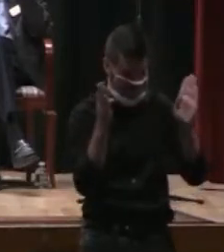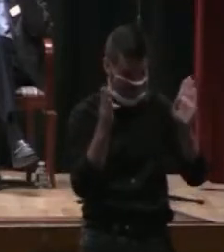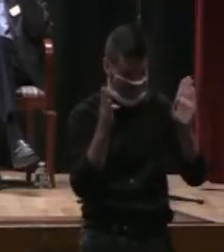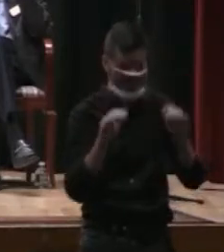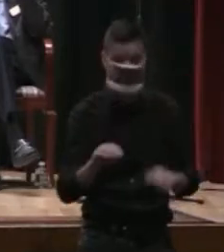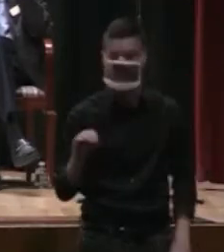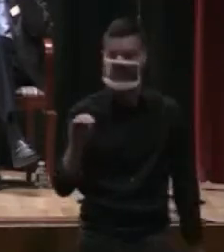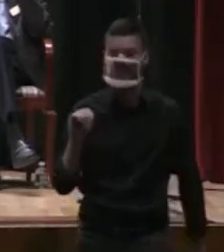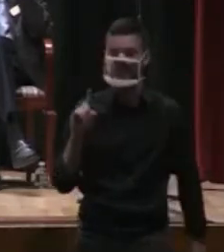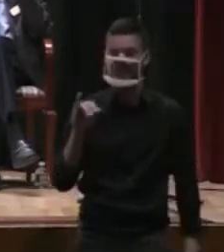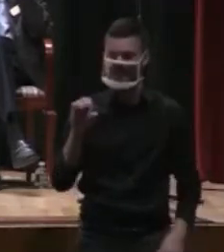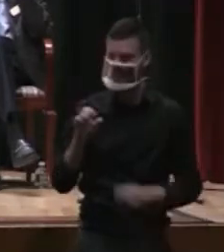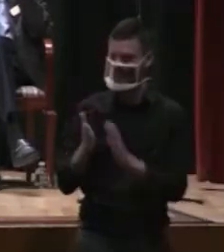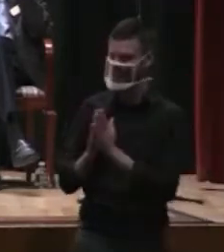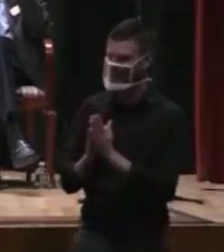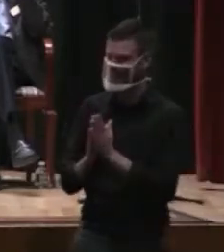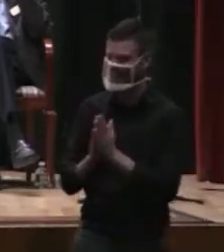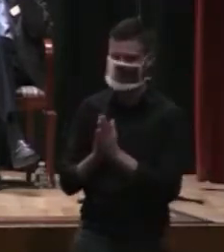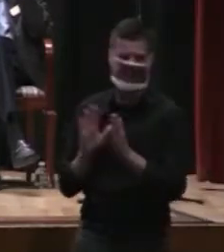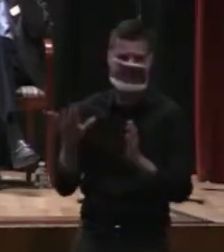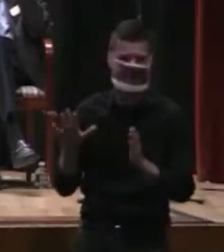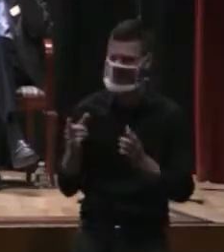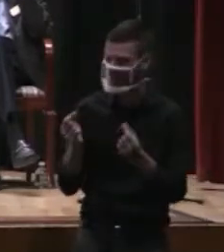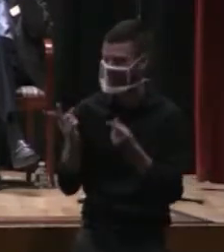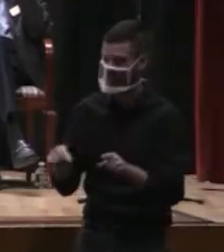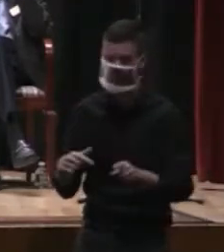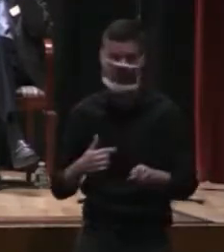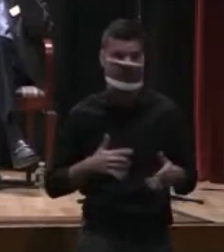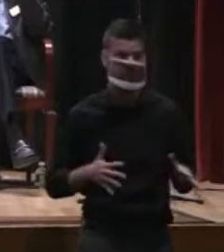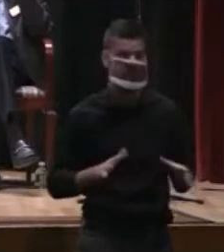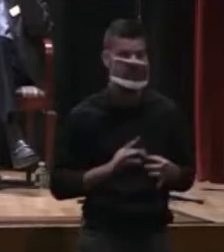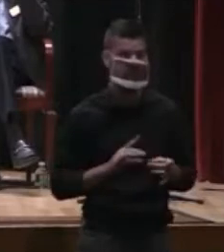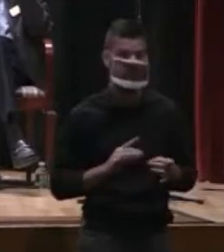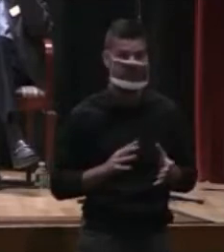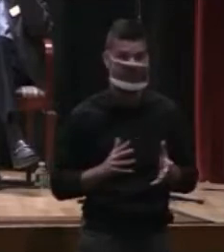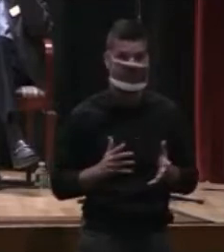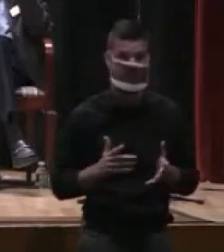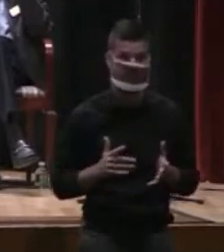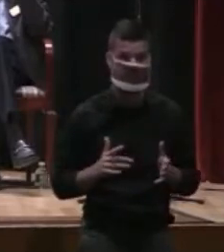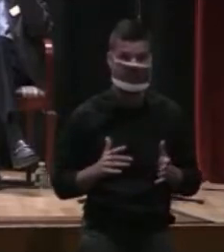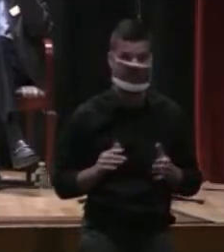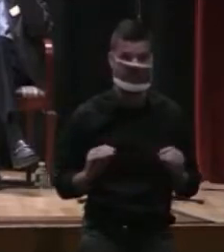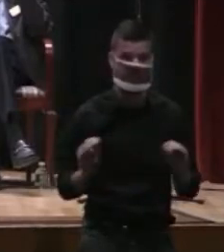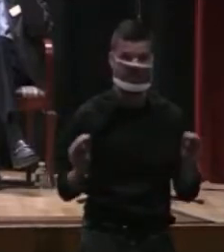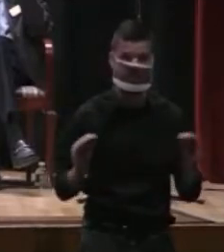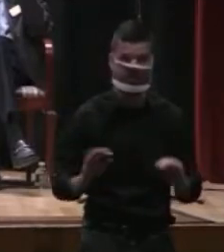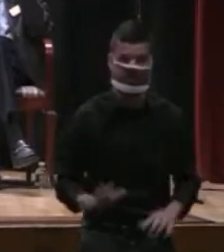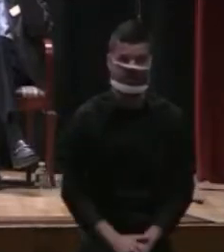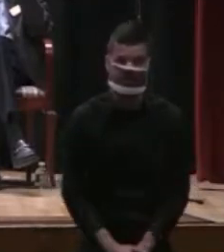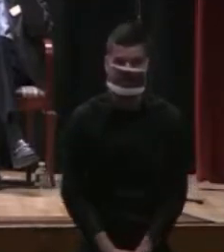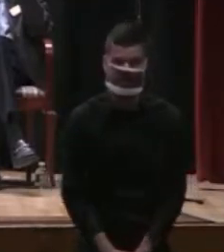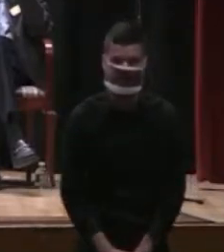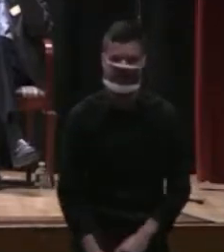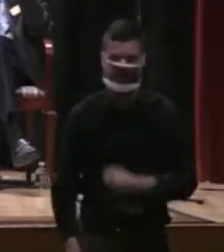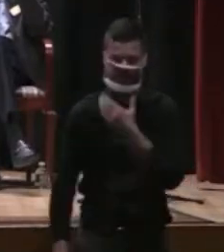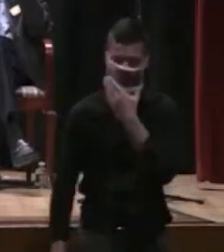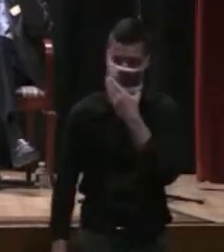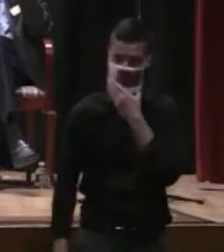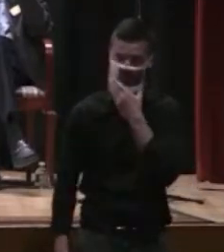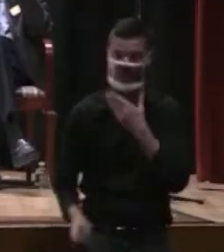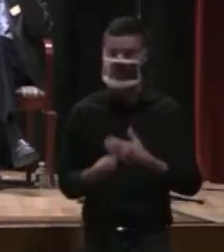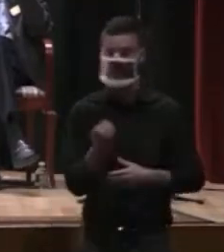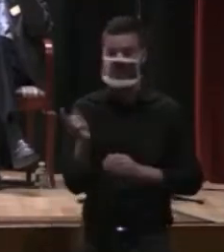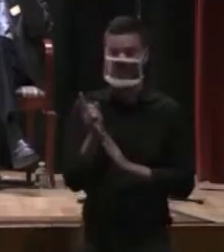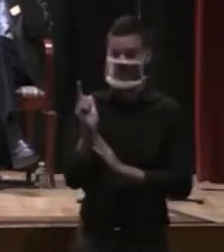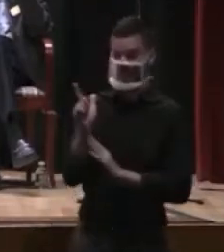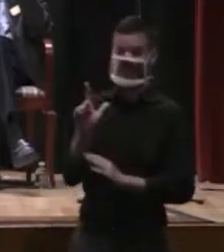me, "What happened?" And I nervously said, "Nothing." A few moments later,